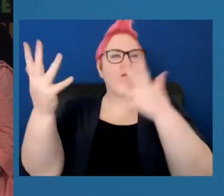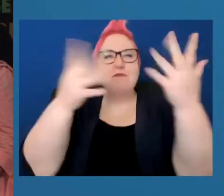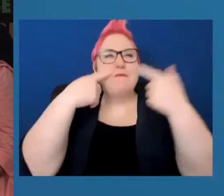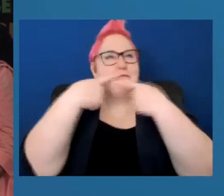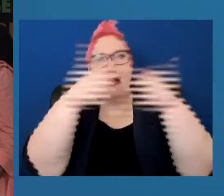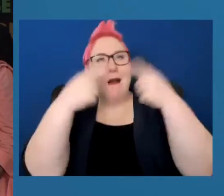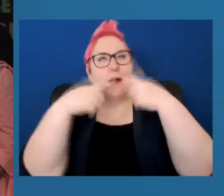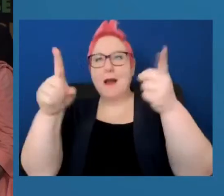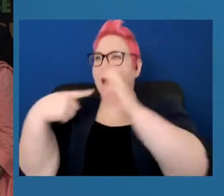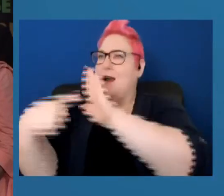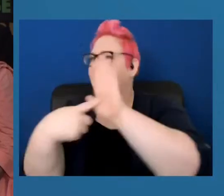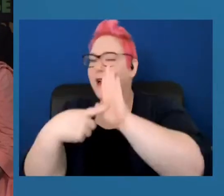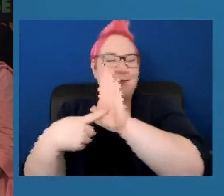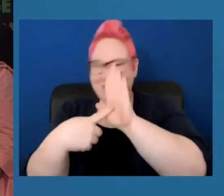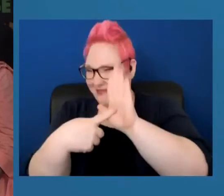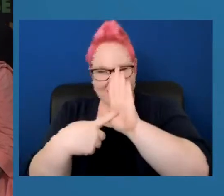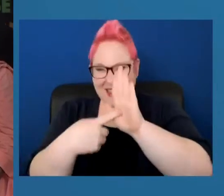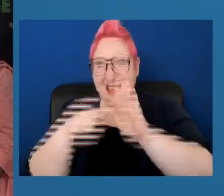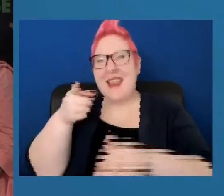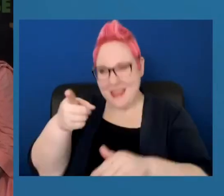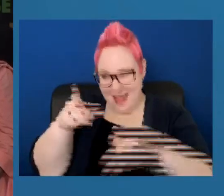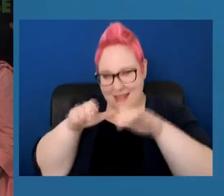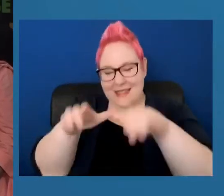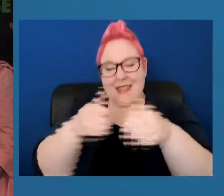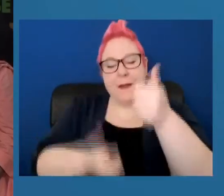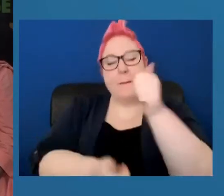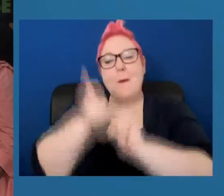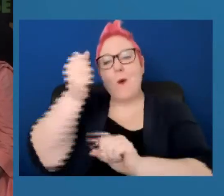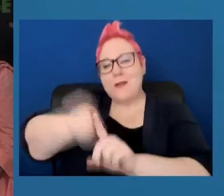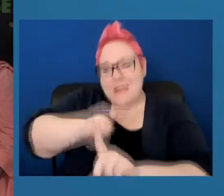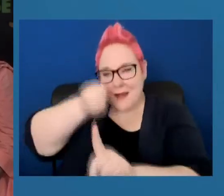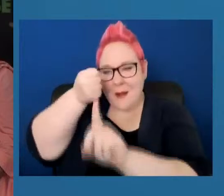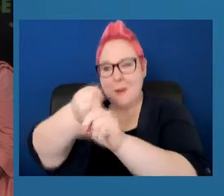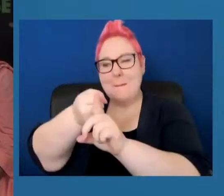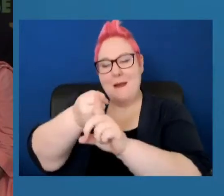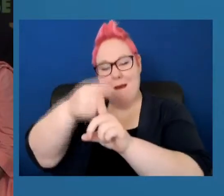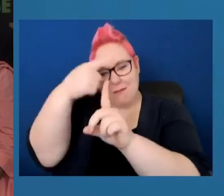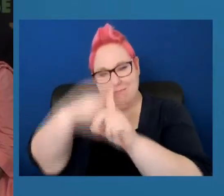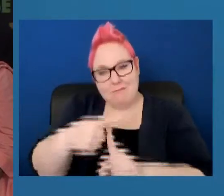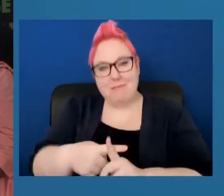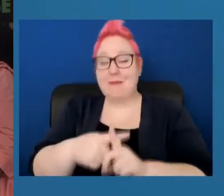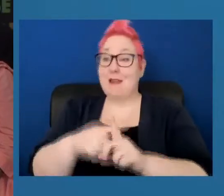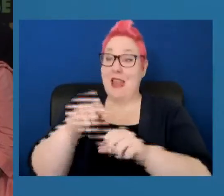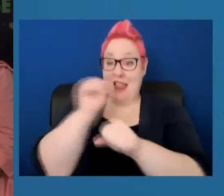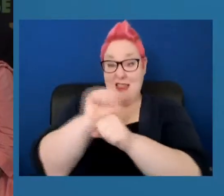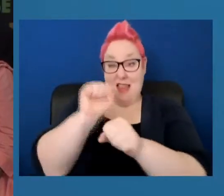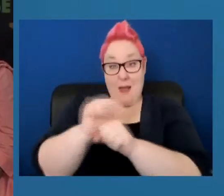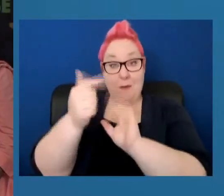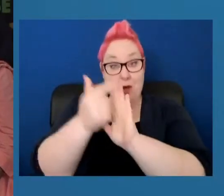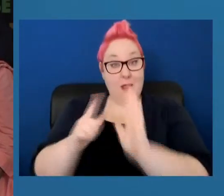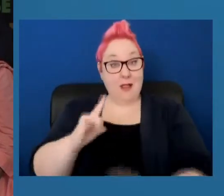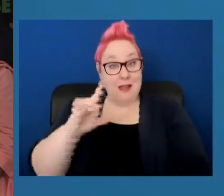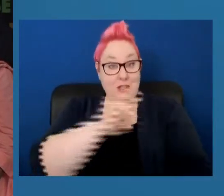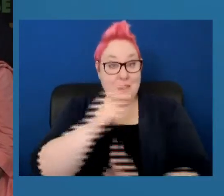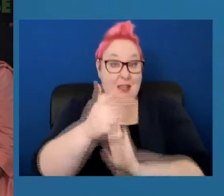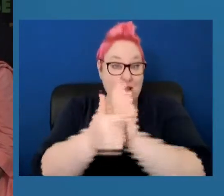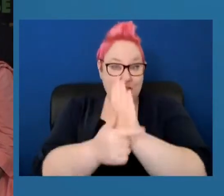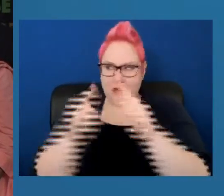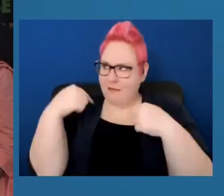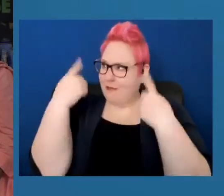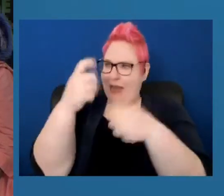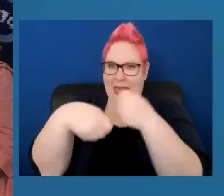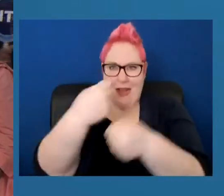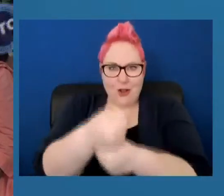most likely the most impactful labor legislation in years. And what I'm talking about is the